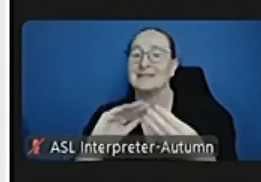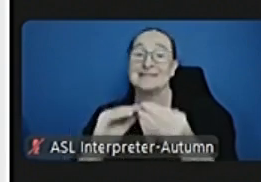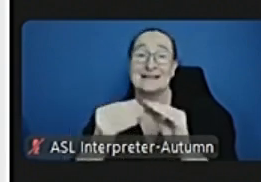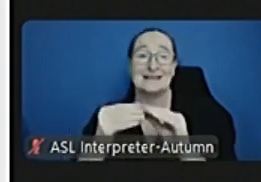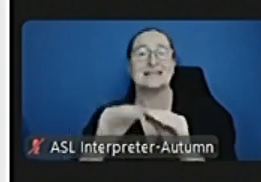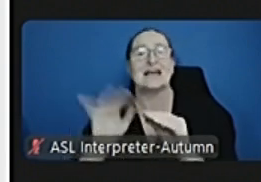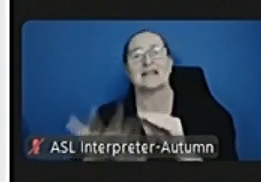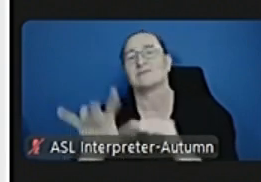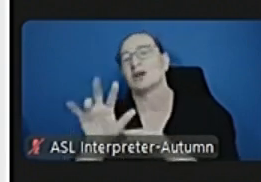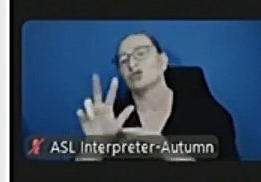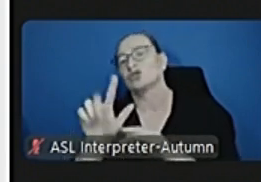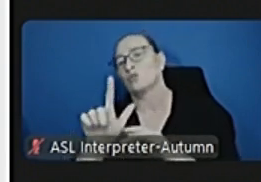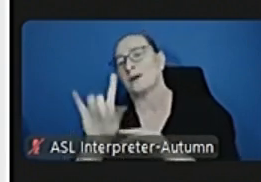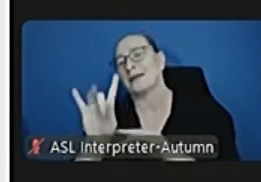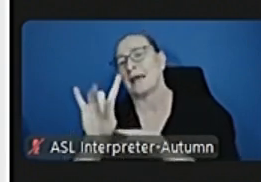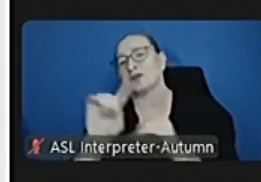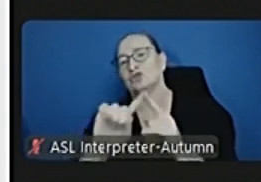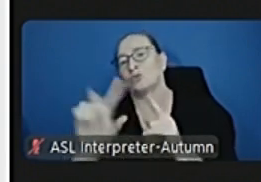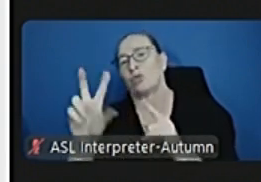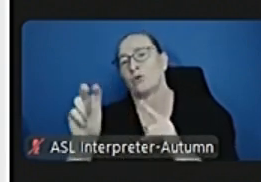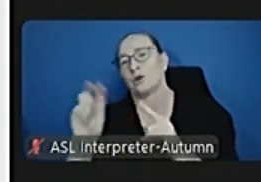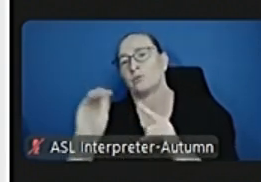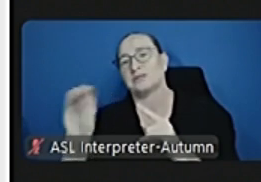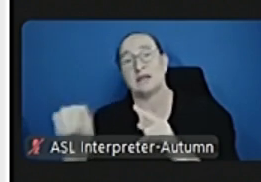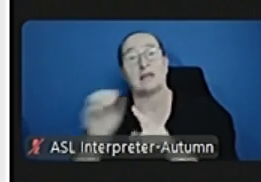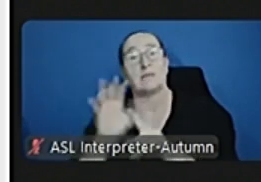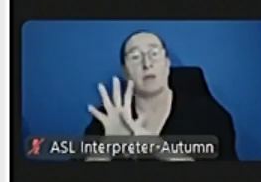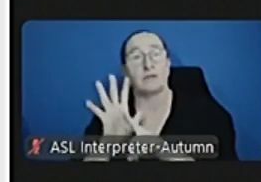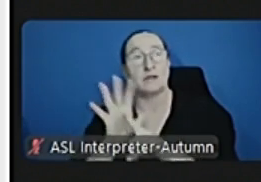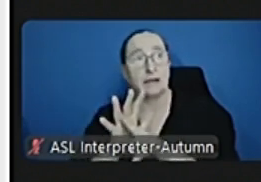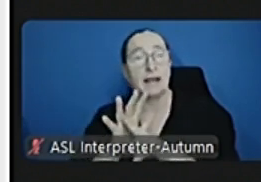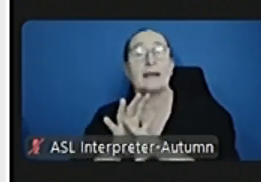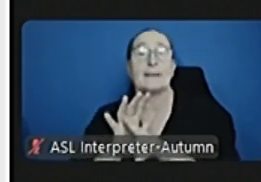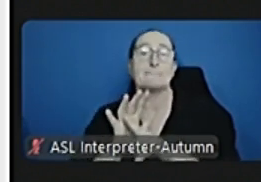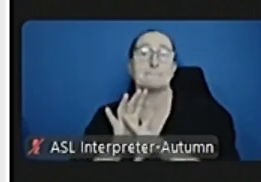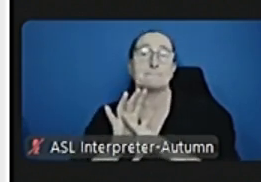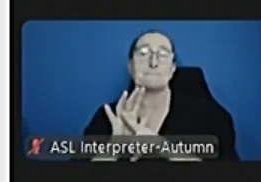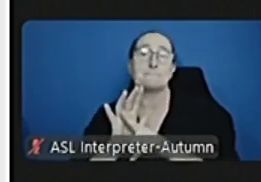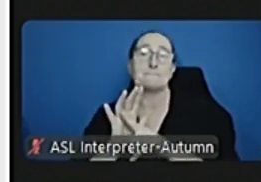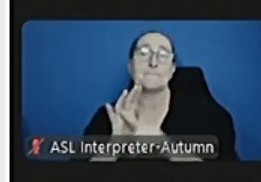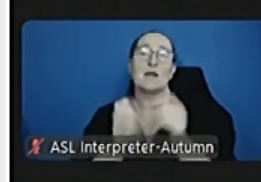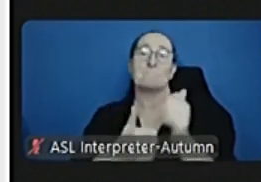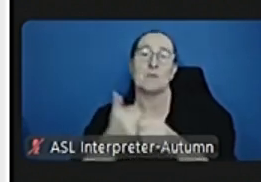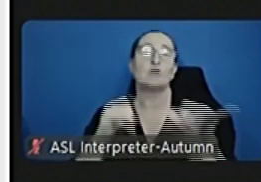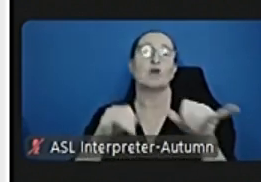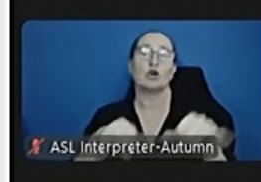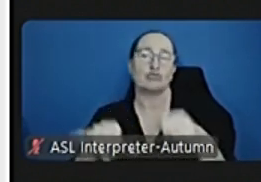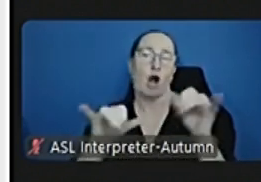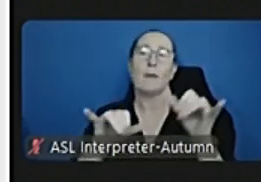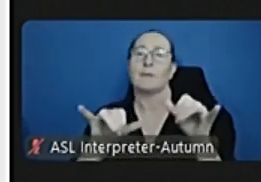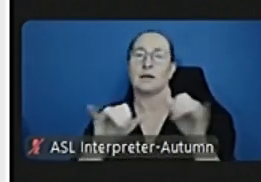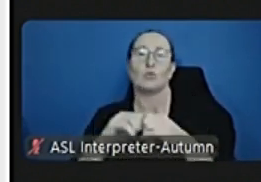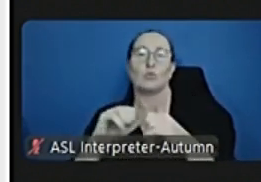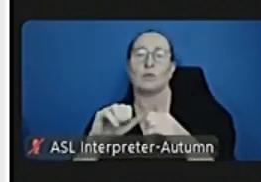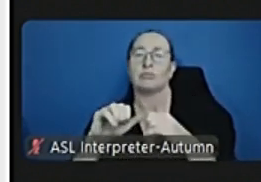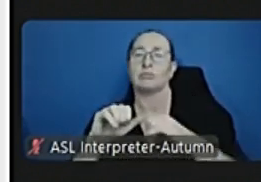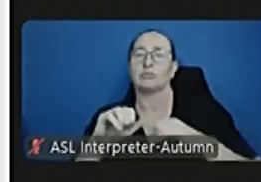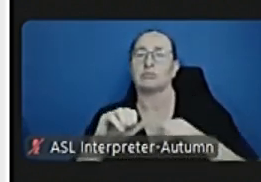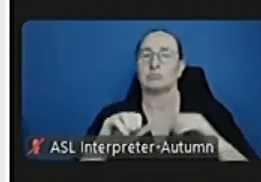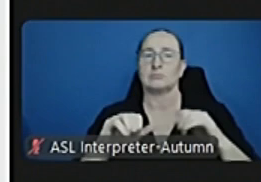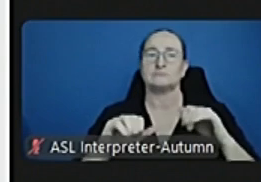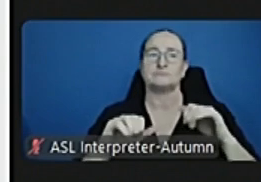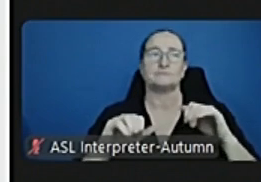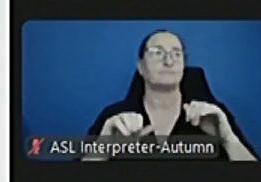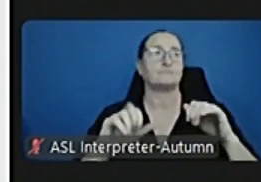to 30% of the population. Alzheimer's being the most common, with vascular being the second. Okay, you ready for the next